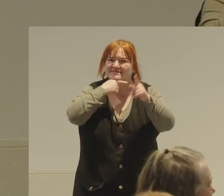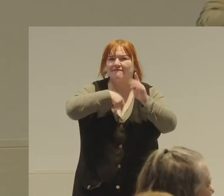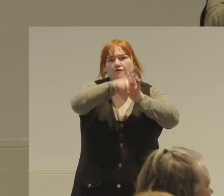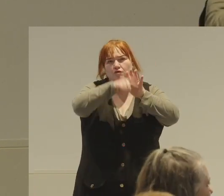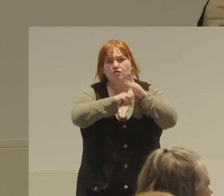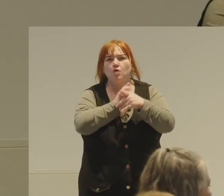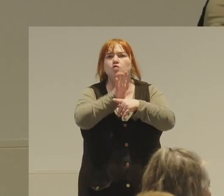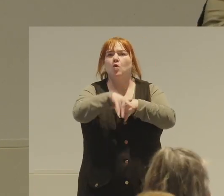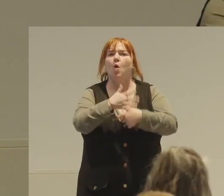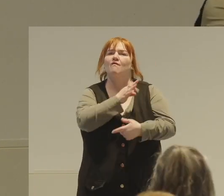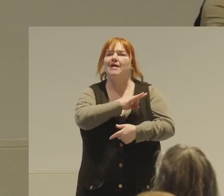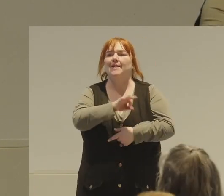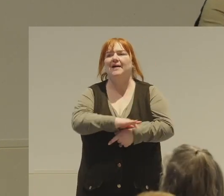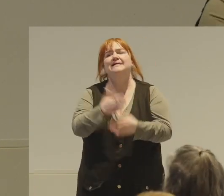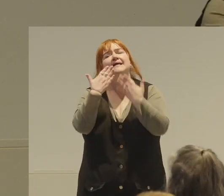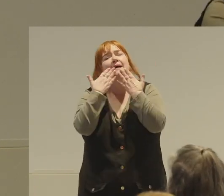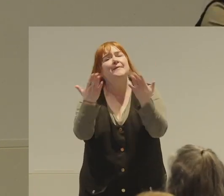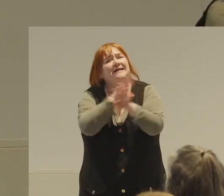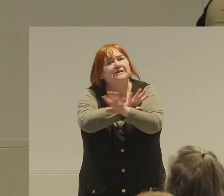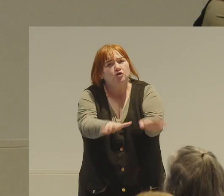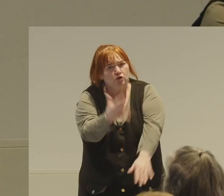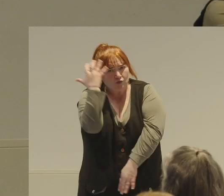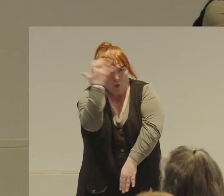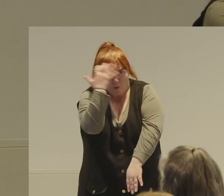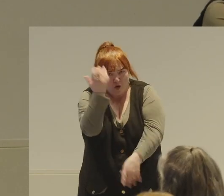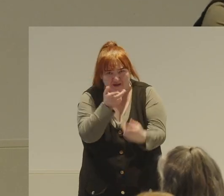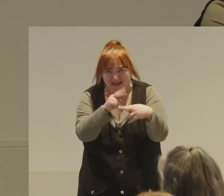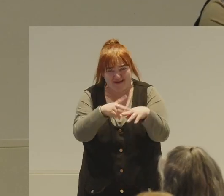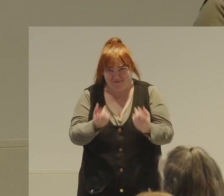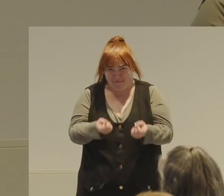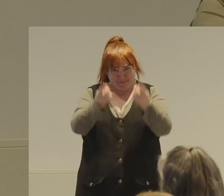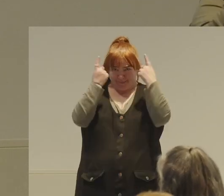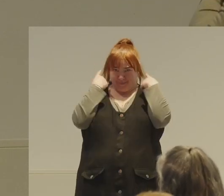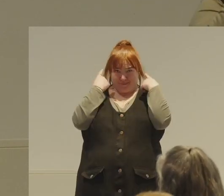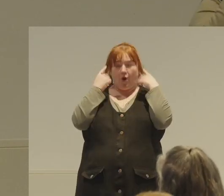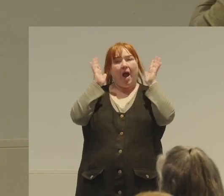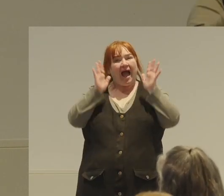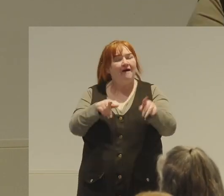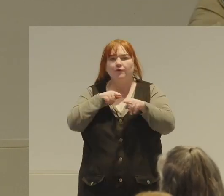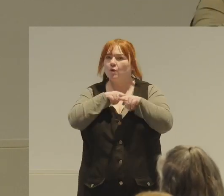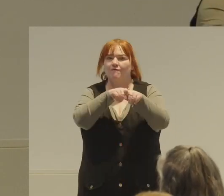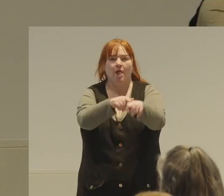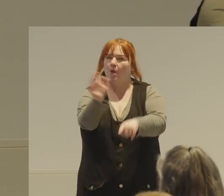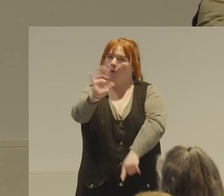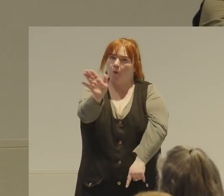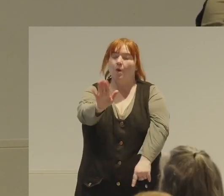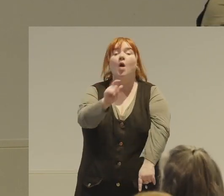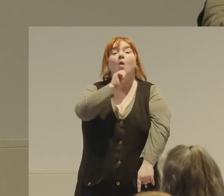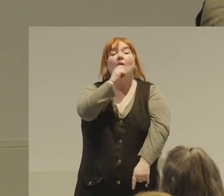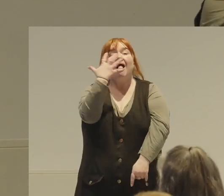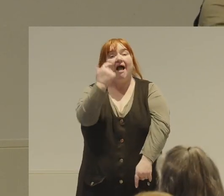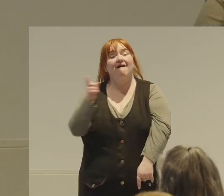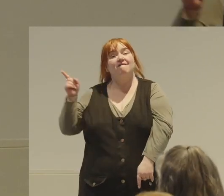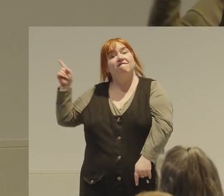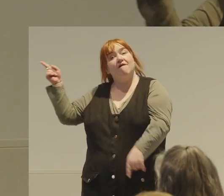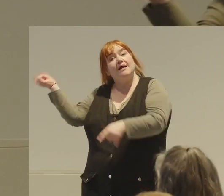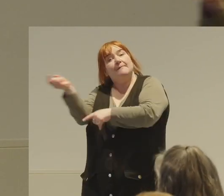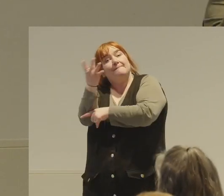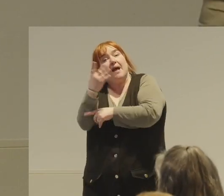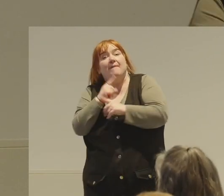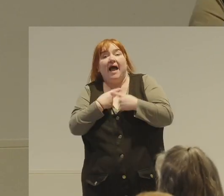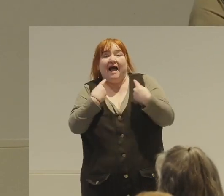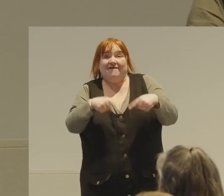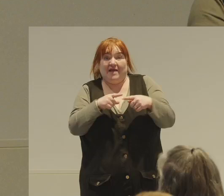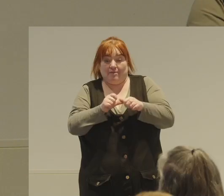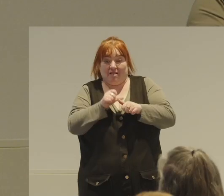benefits. Please don't worry if you don't follow it. You don't have to, okay? We're going to have these slides online afterwards